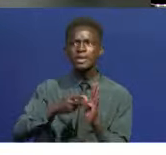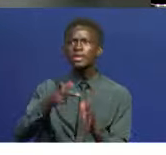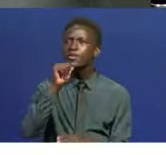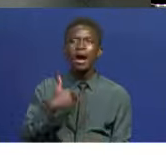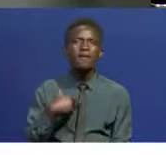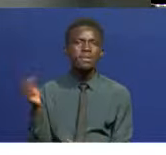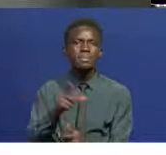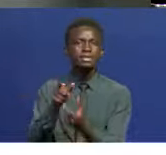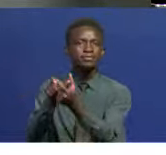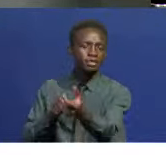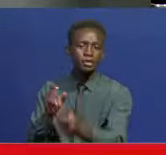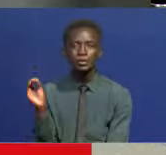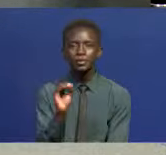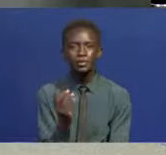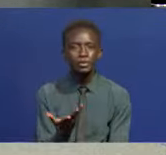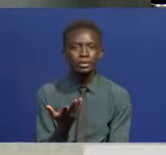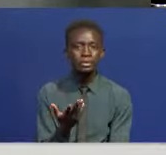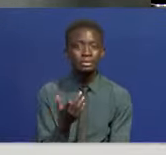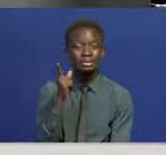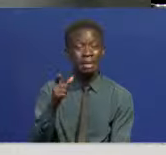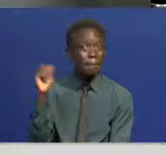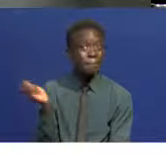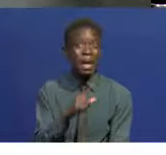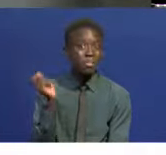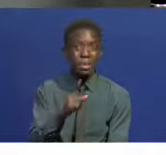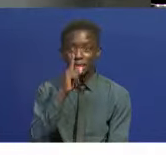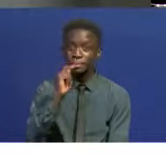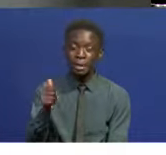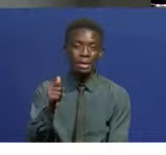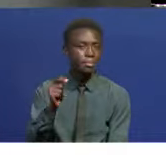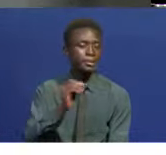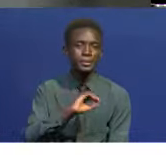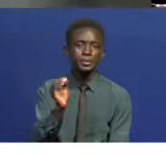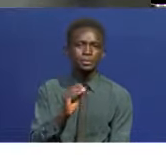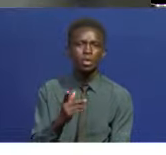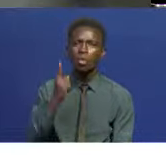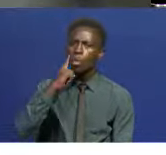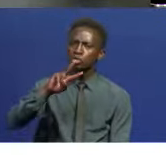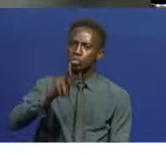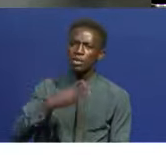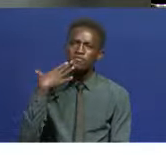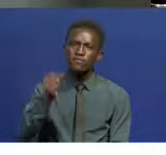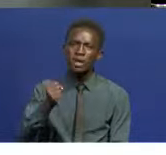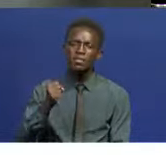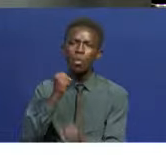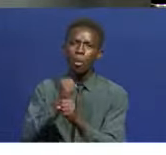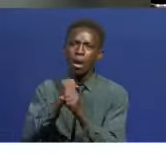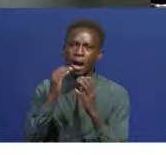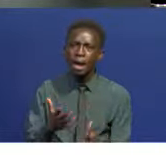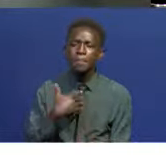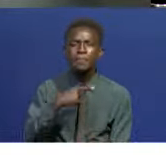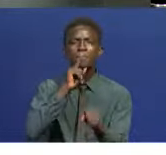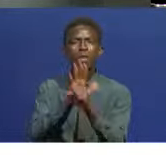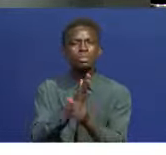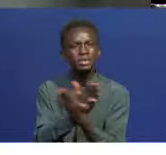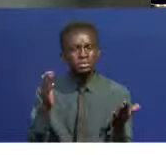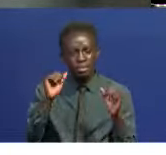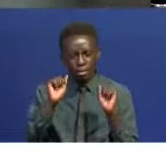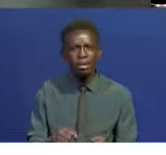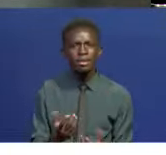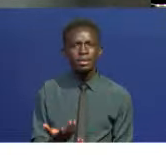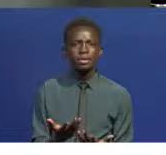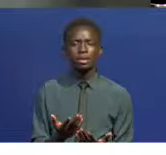payslip. They can agree with me. About out of 2,500 employers, I can assure you, I'm on the ground. Less